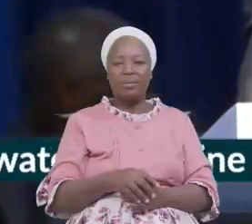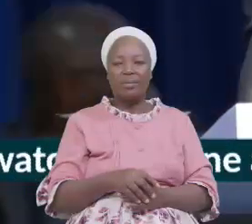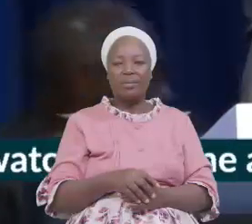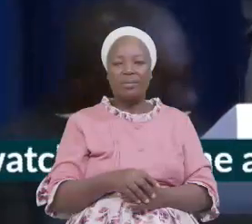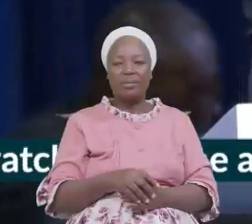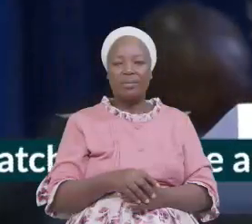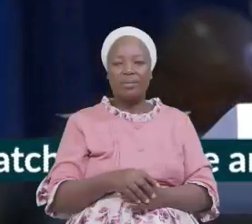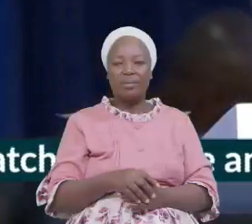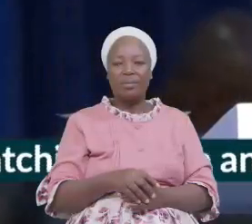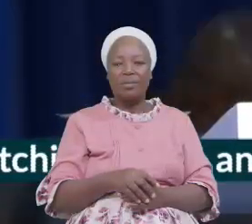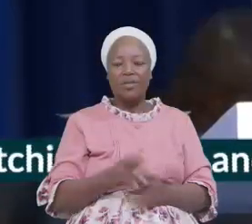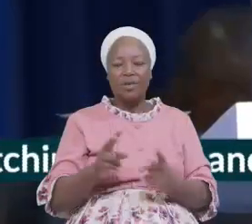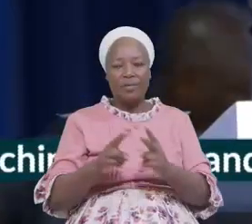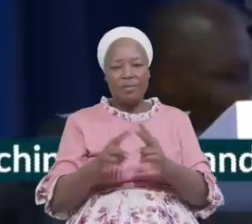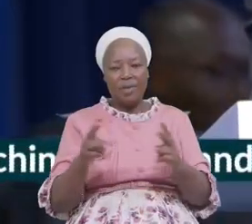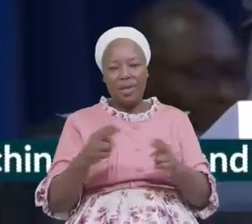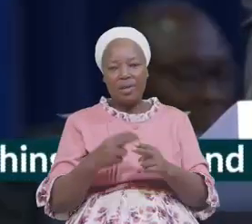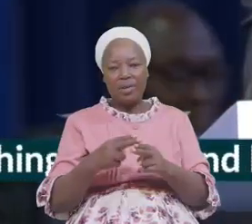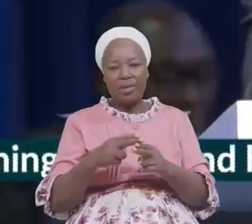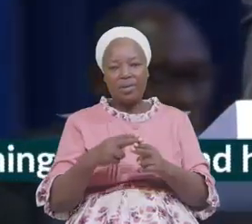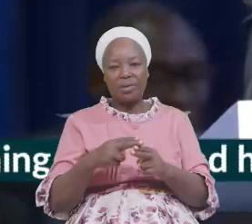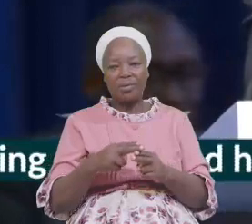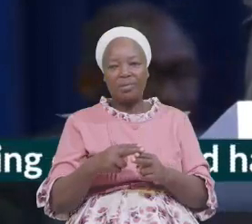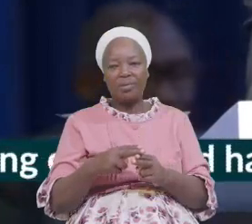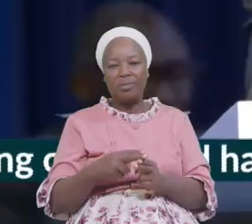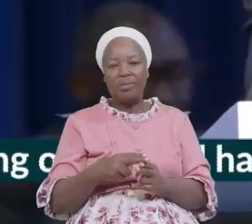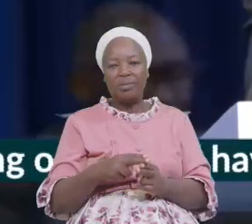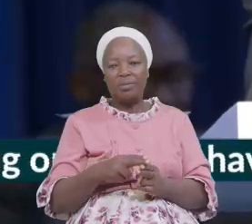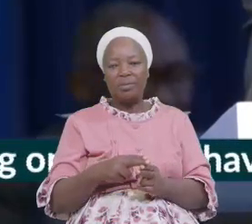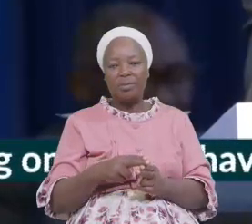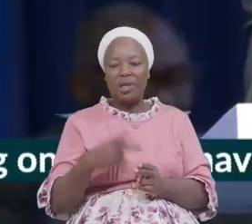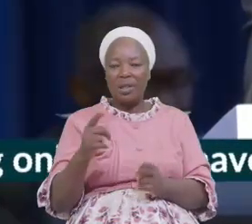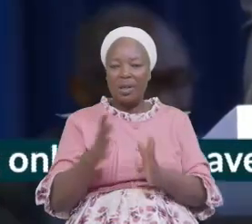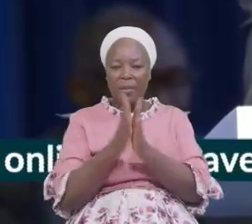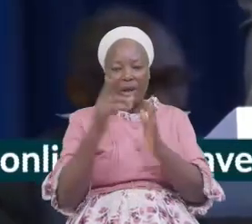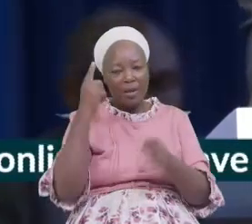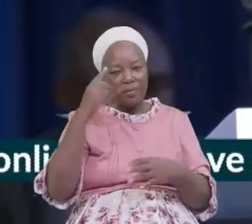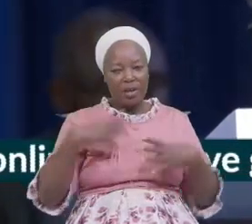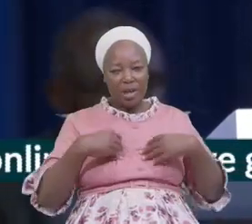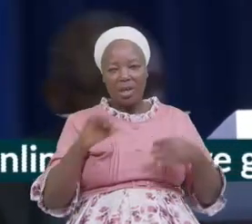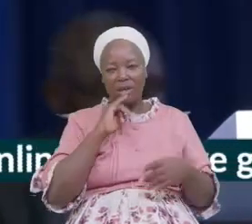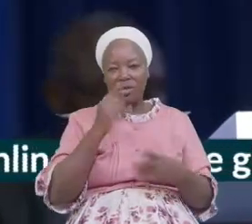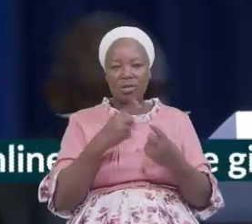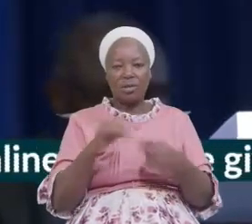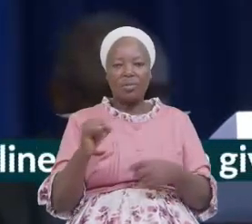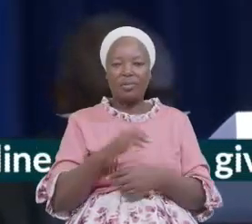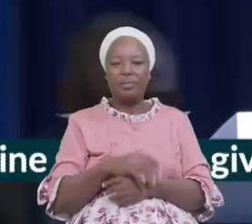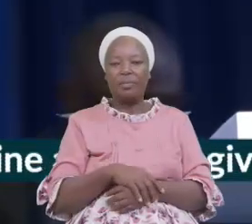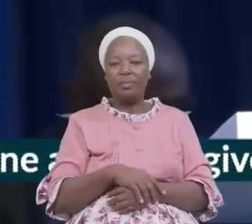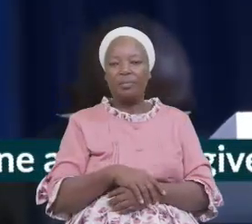Very soon, the message, I mean the prayer for healing is coming.